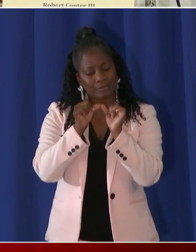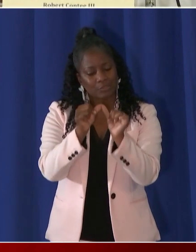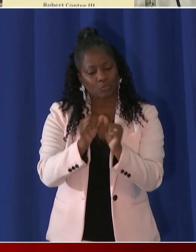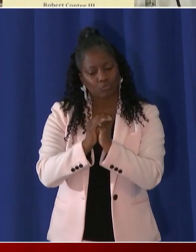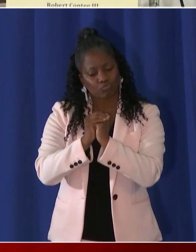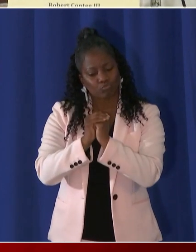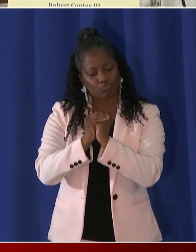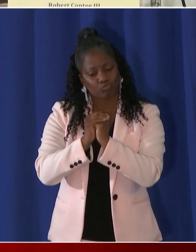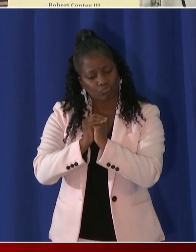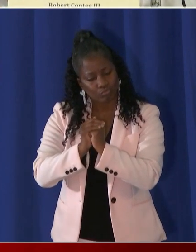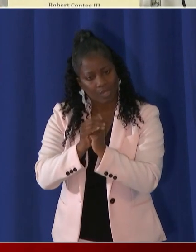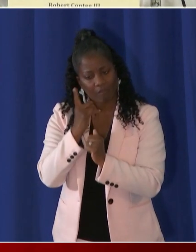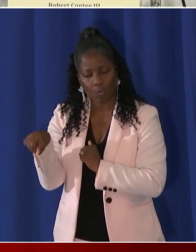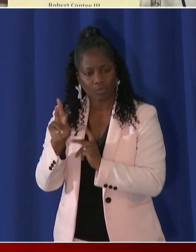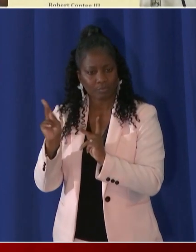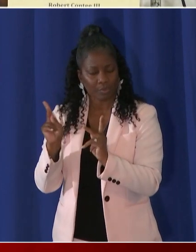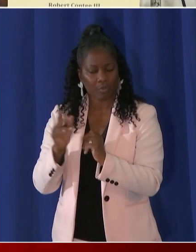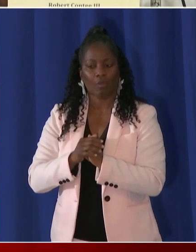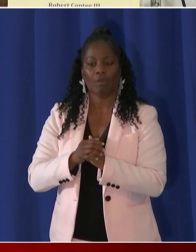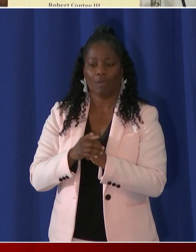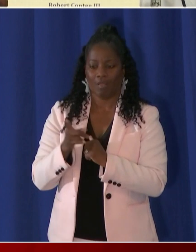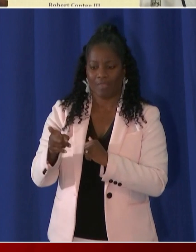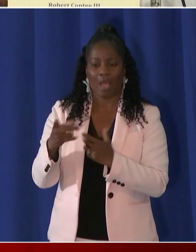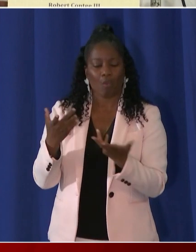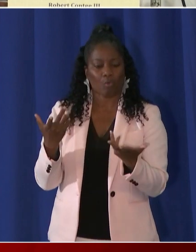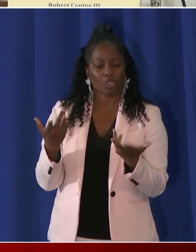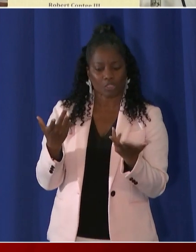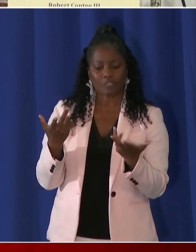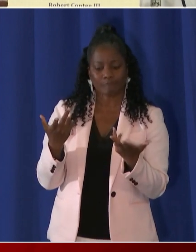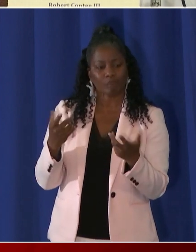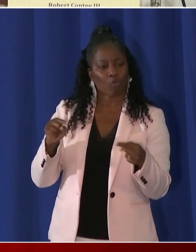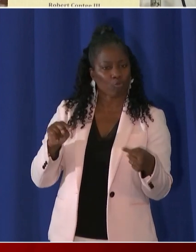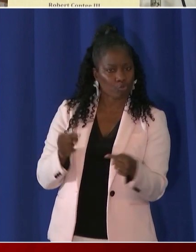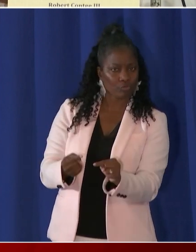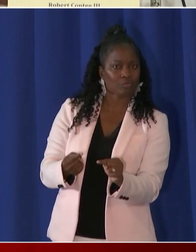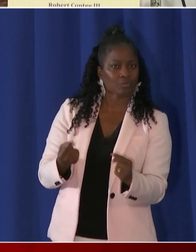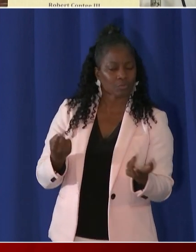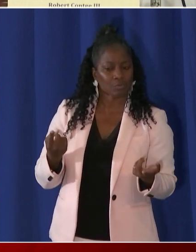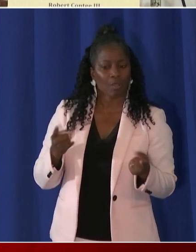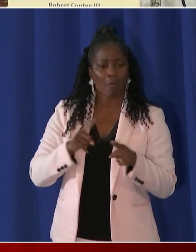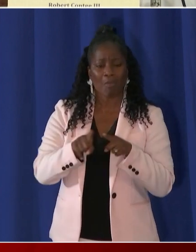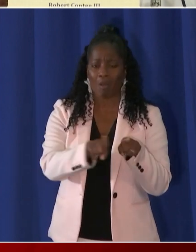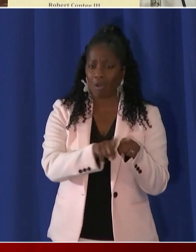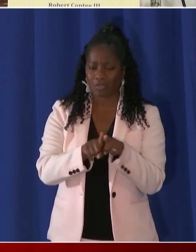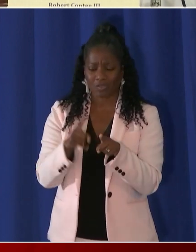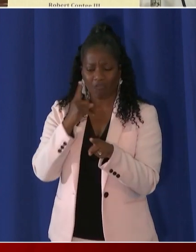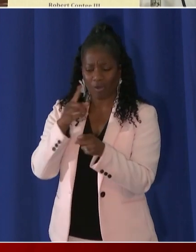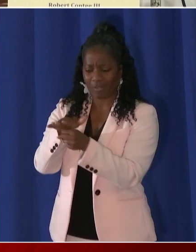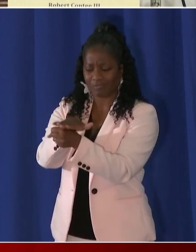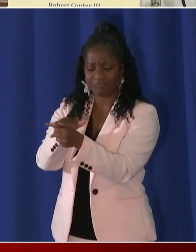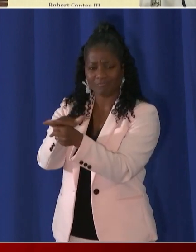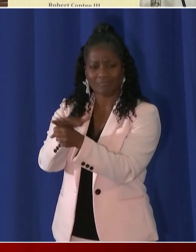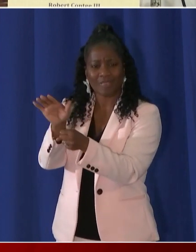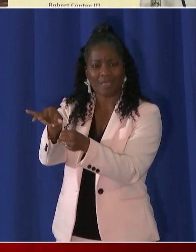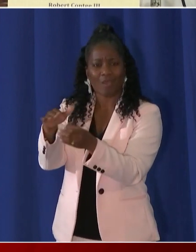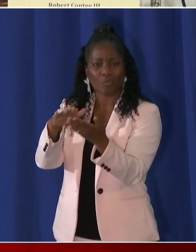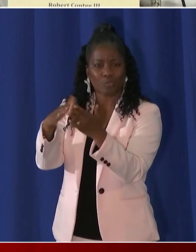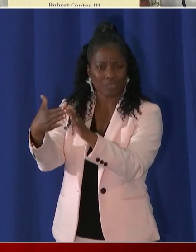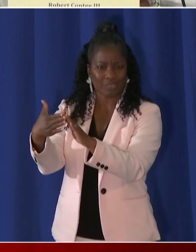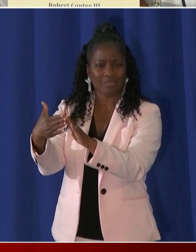for the families of the individuals who were struck by gunfire, but also just for that community as a